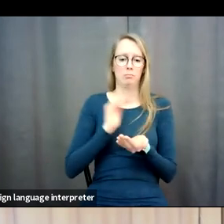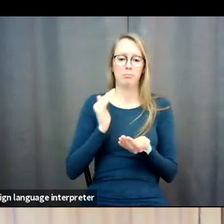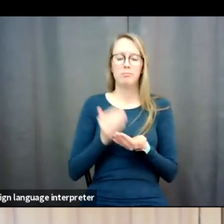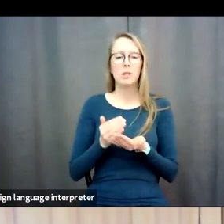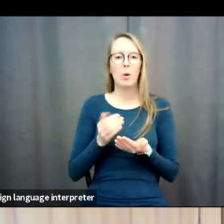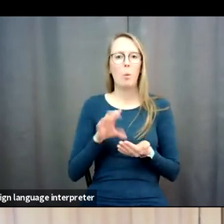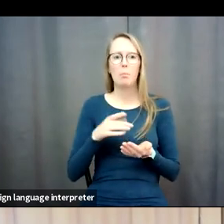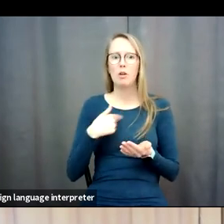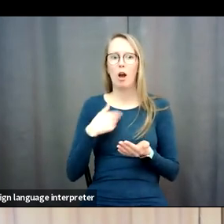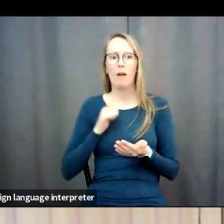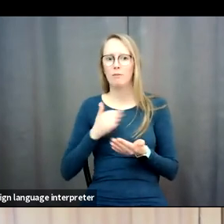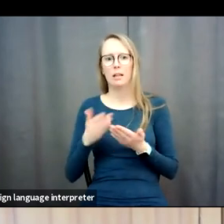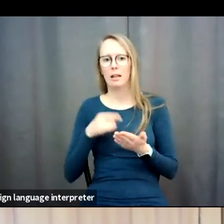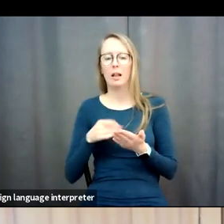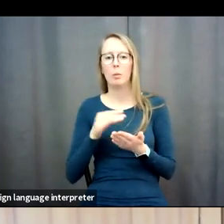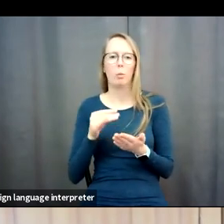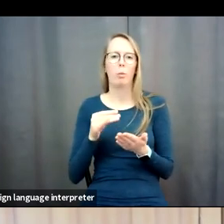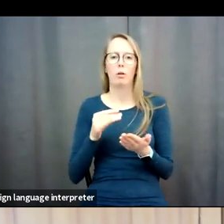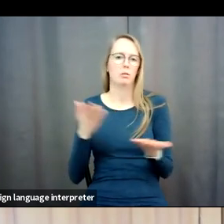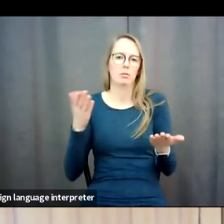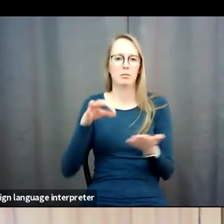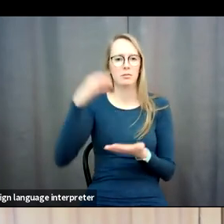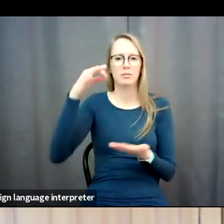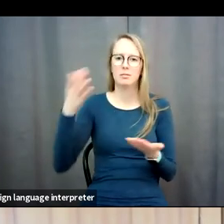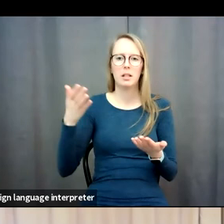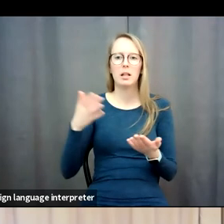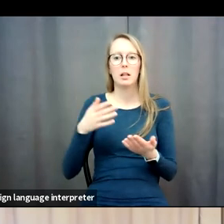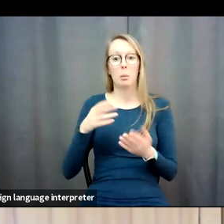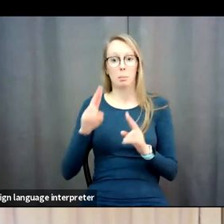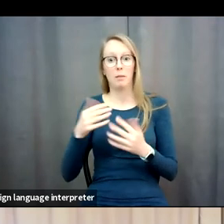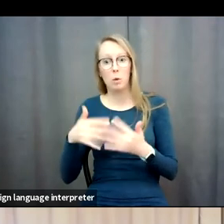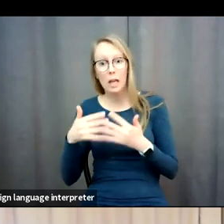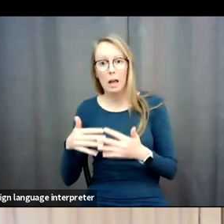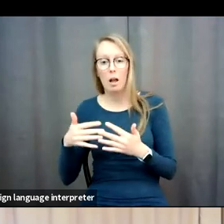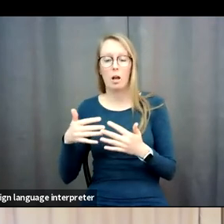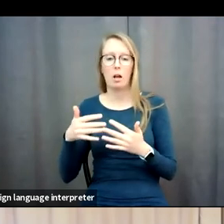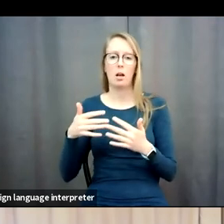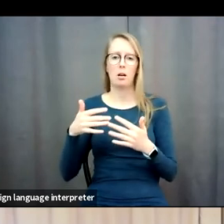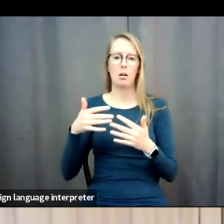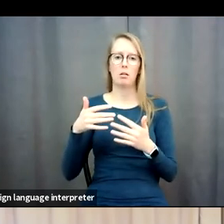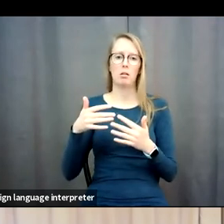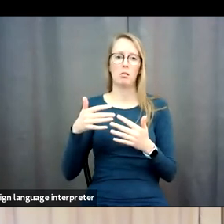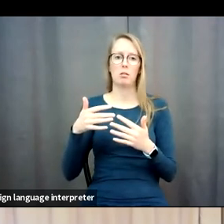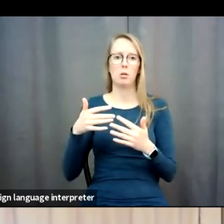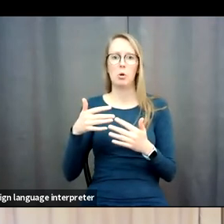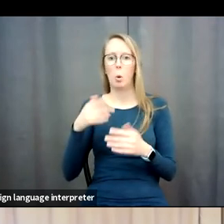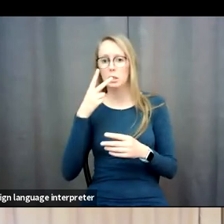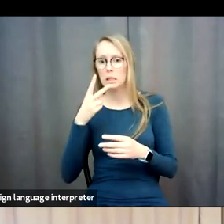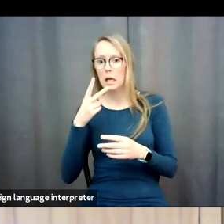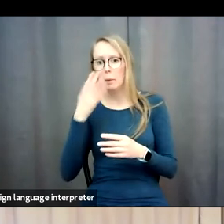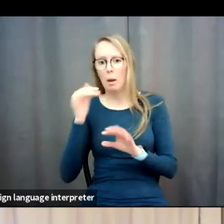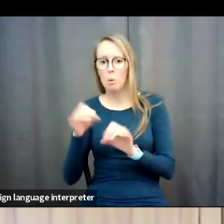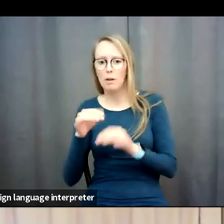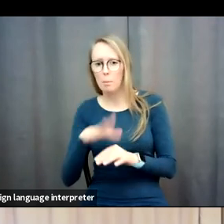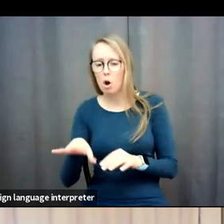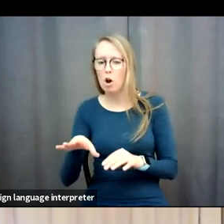use it and see if it works. Does it work at all? And how can we see the difference for the